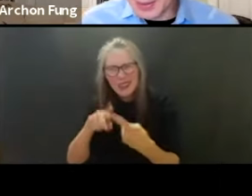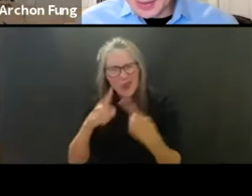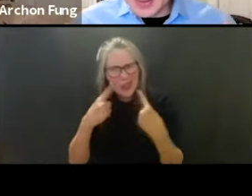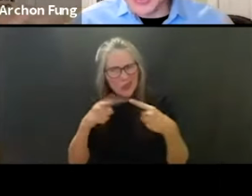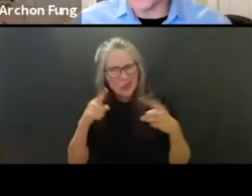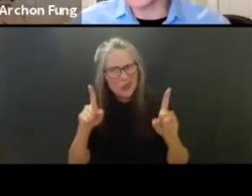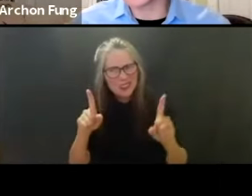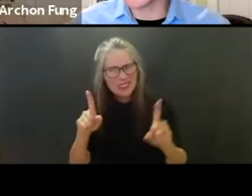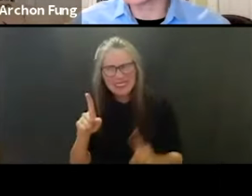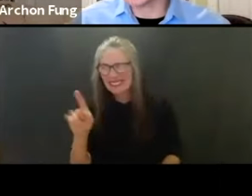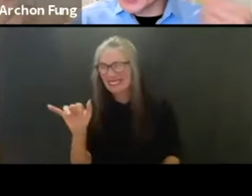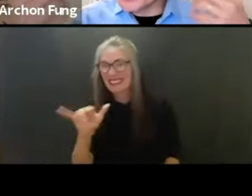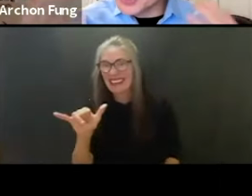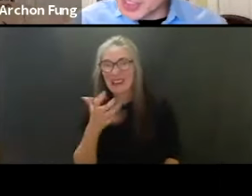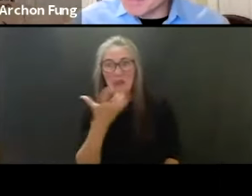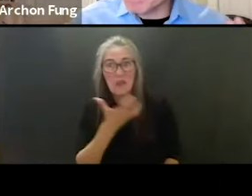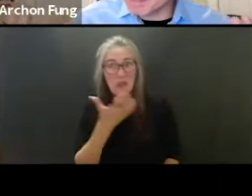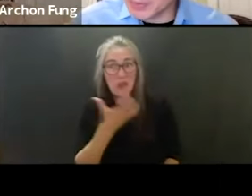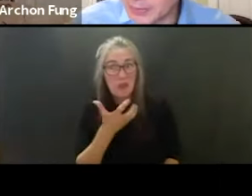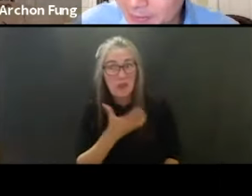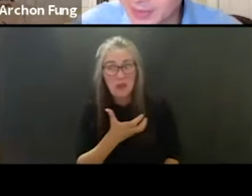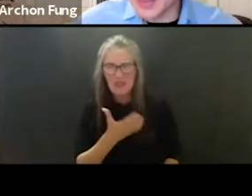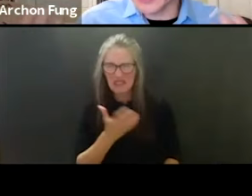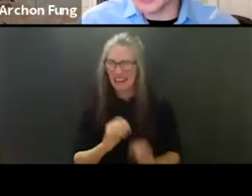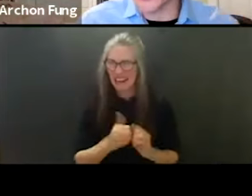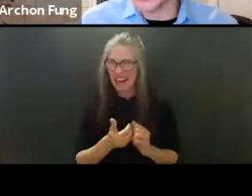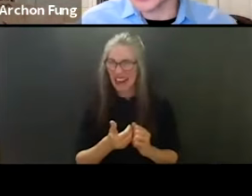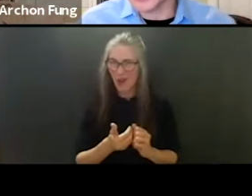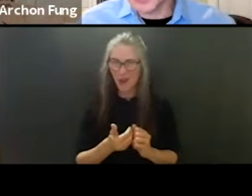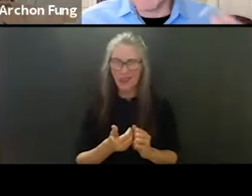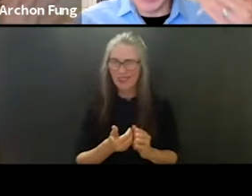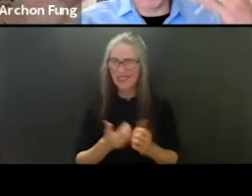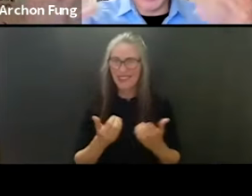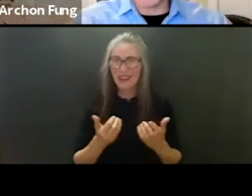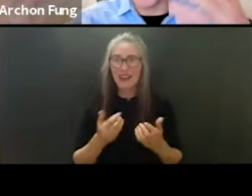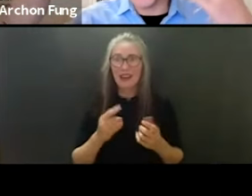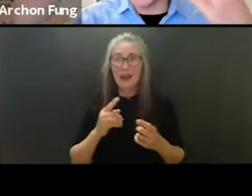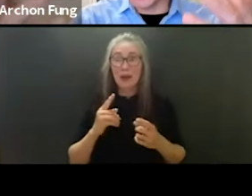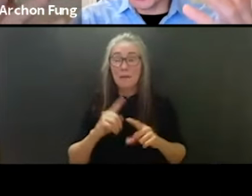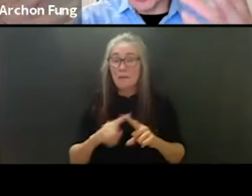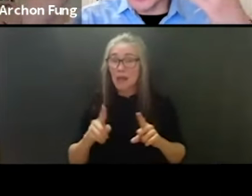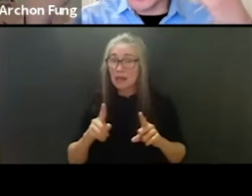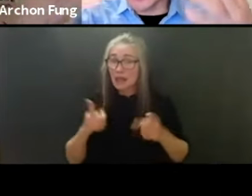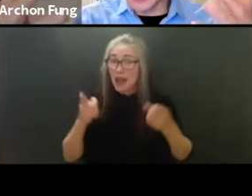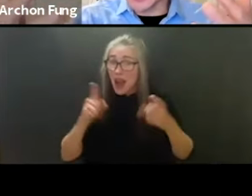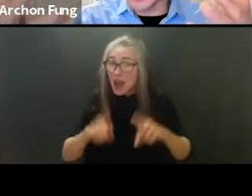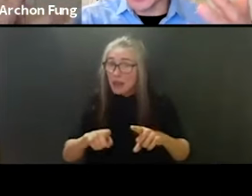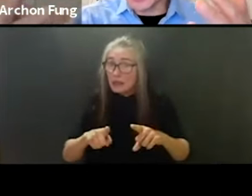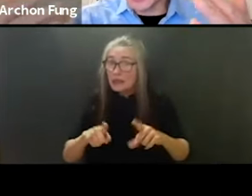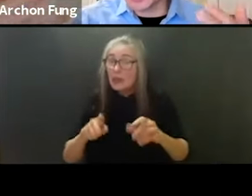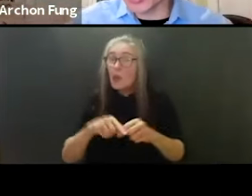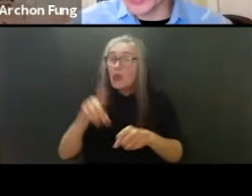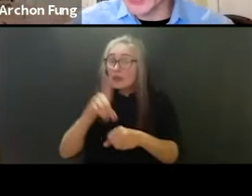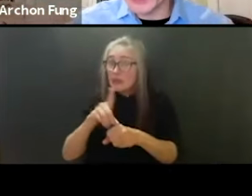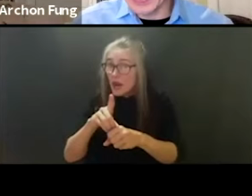on is different sides who have deep beliefs and differences about where we should go as a society